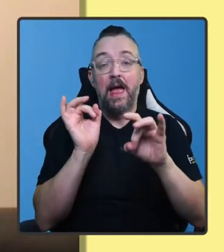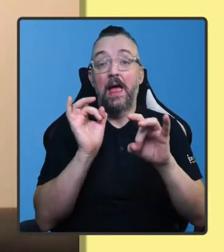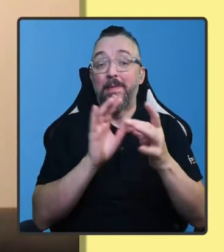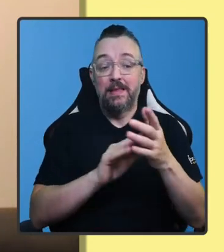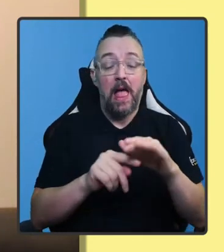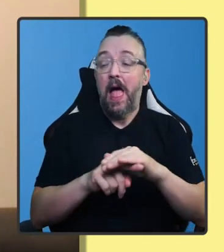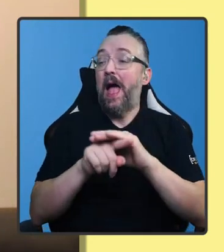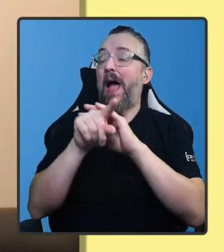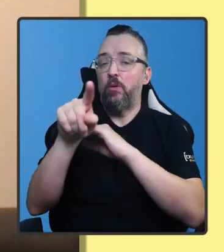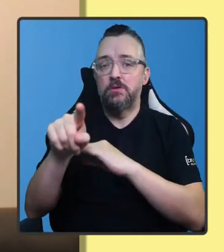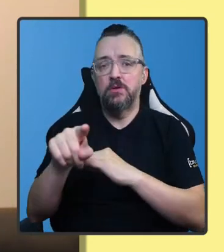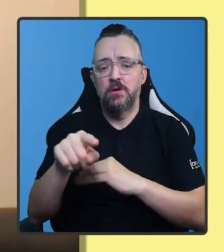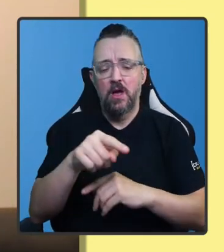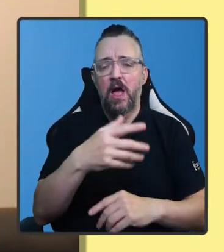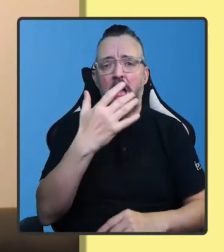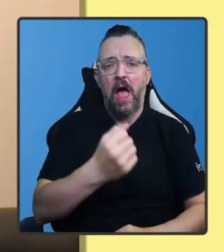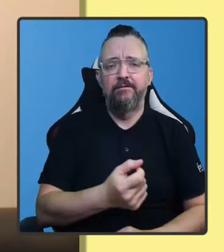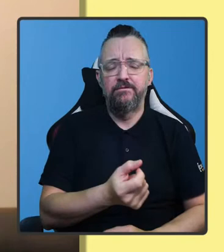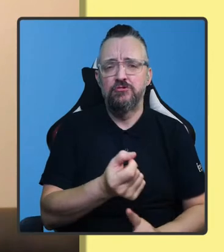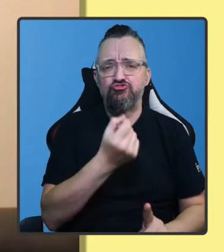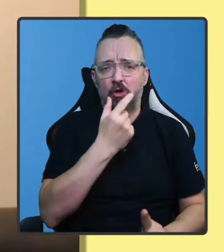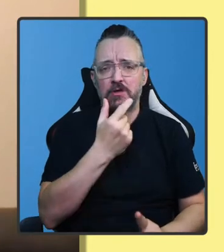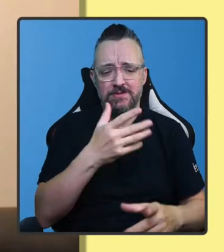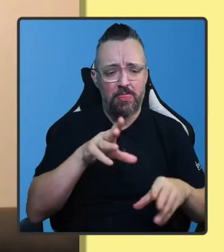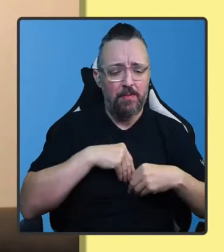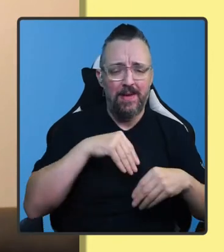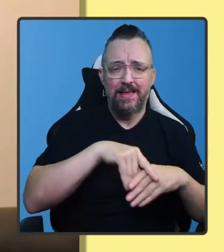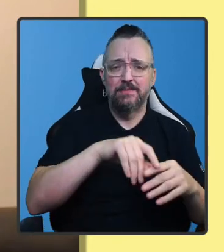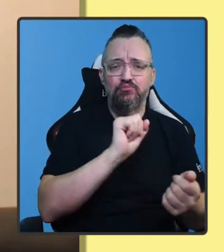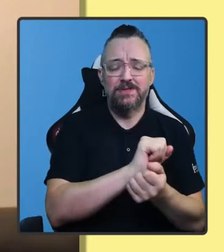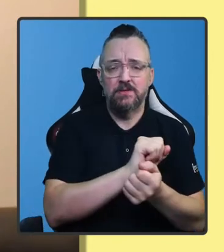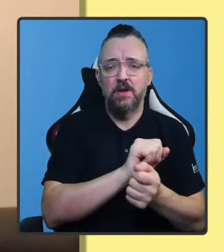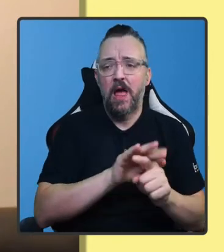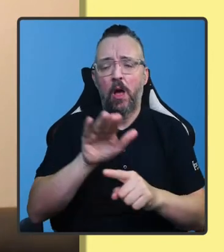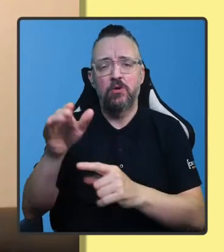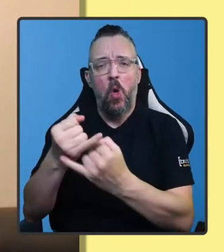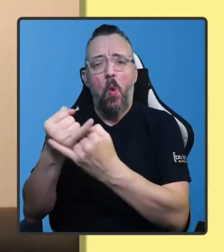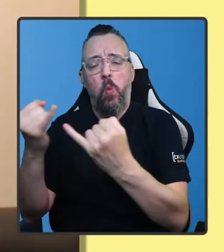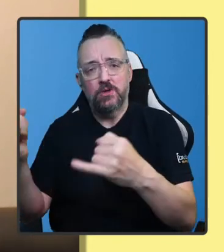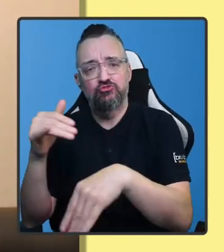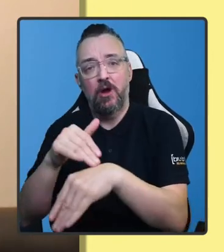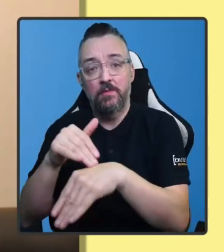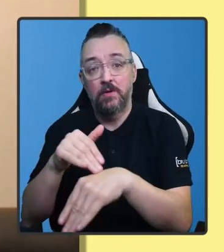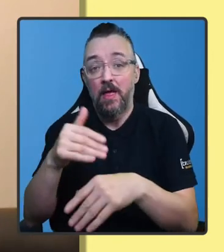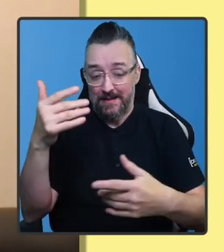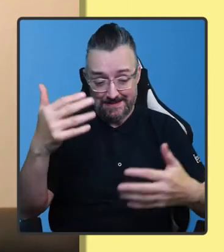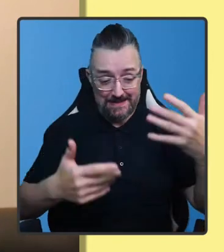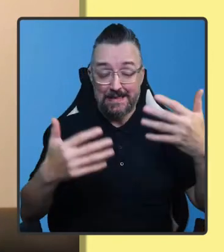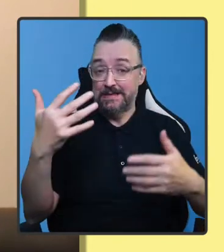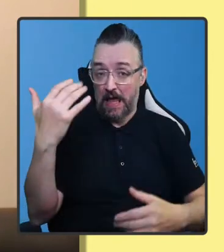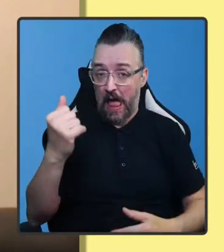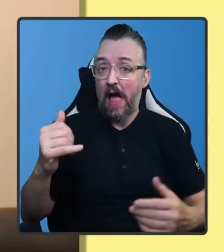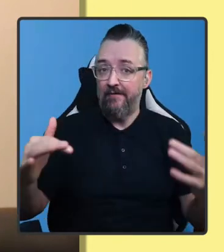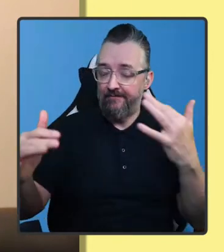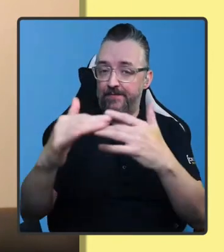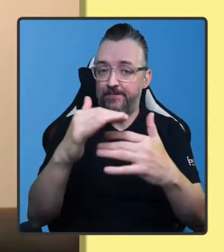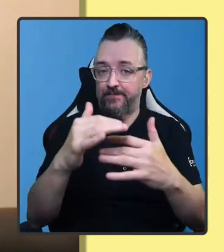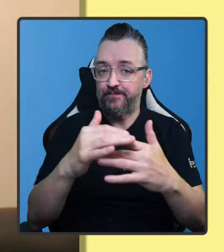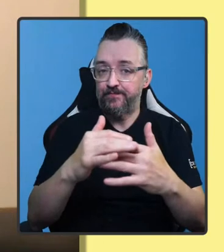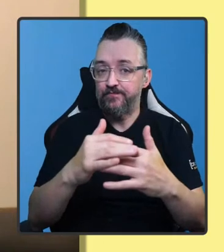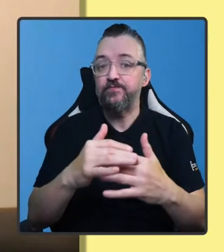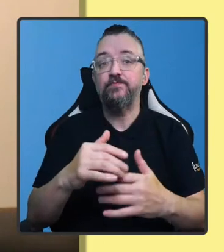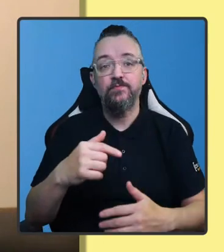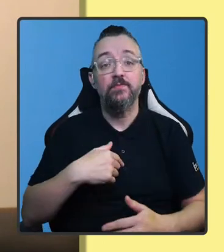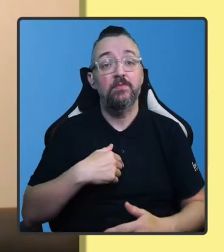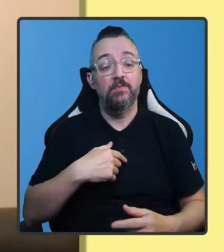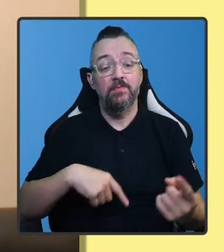then go on to reoffend in a more serious crime category. The examples and statistics are out there. Simply put, we are failing